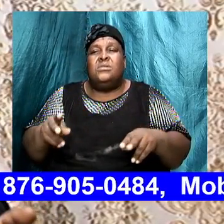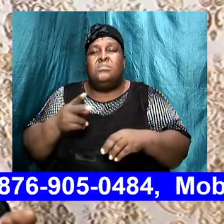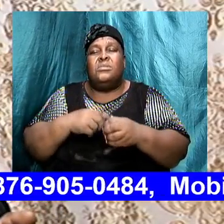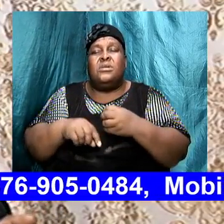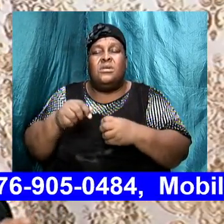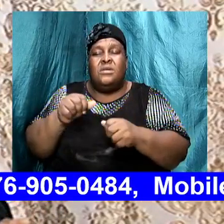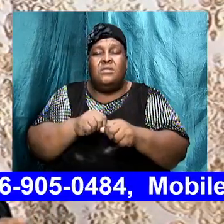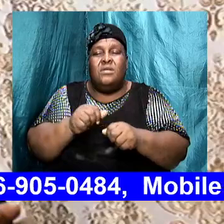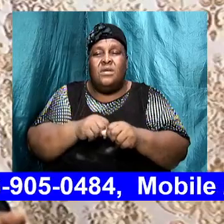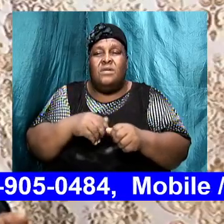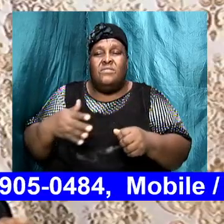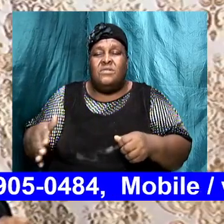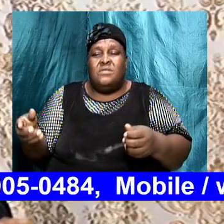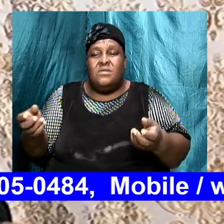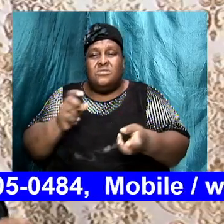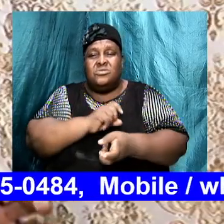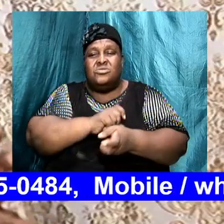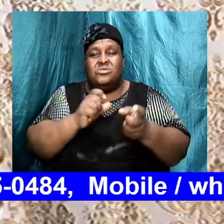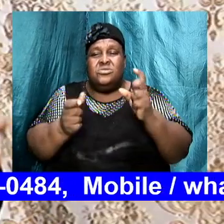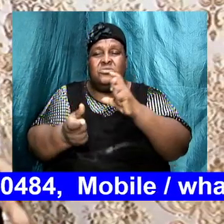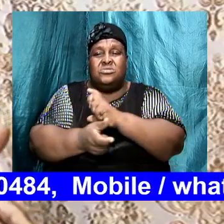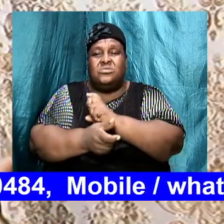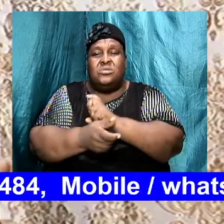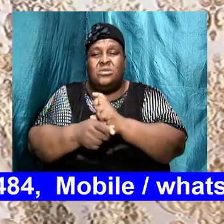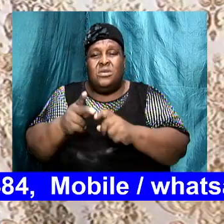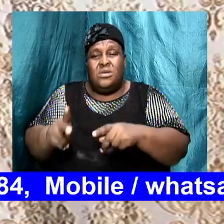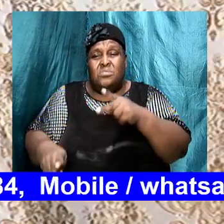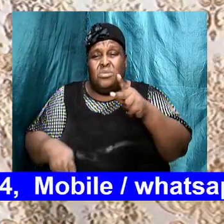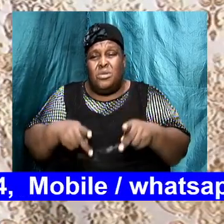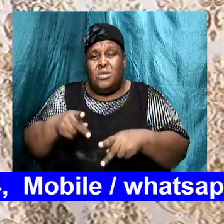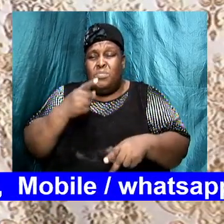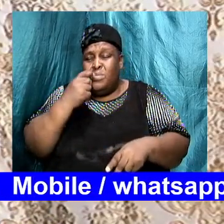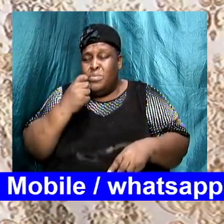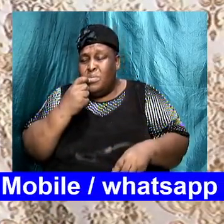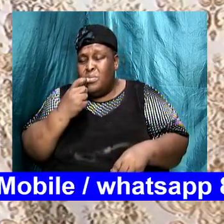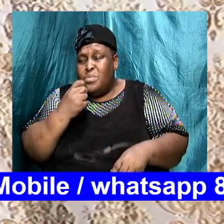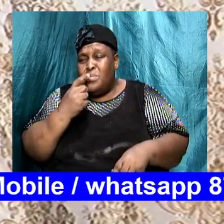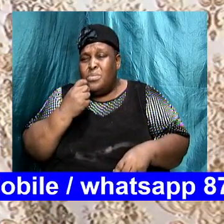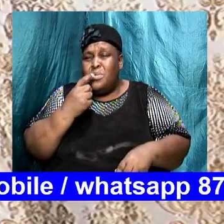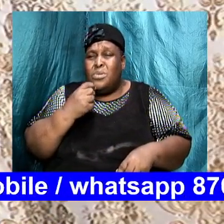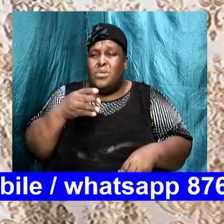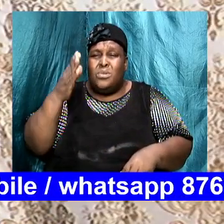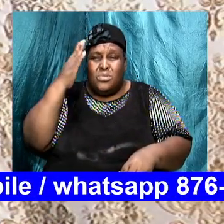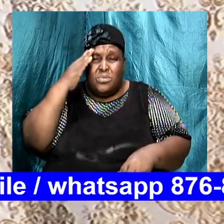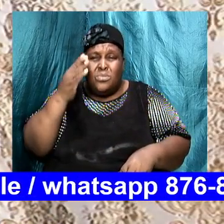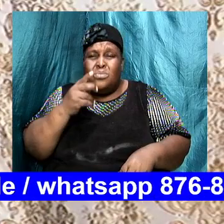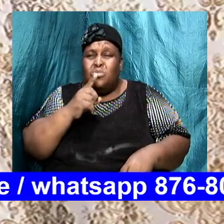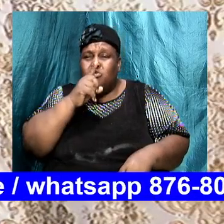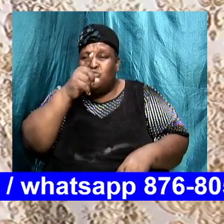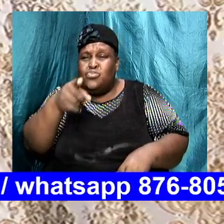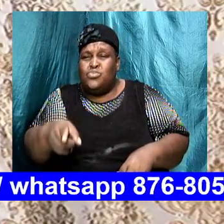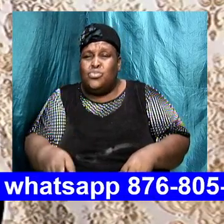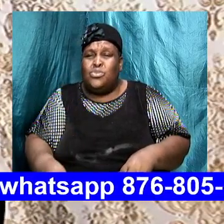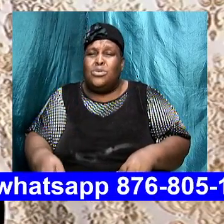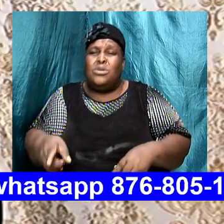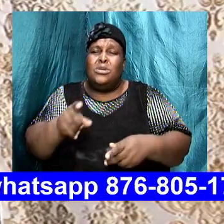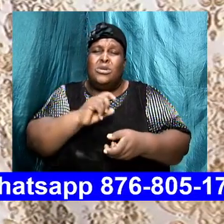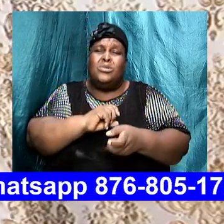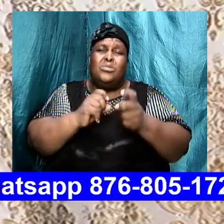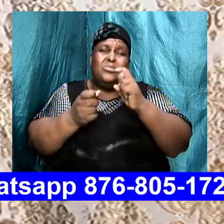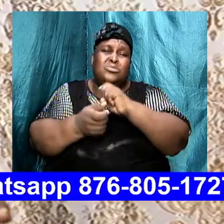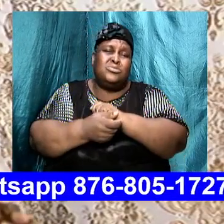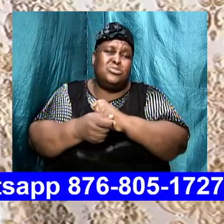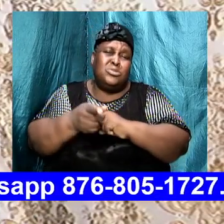changing, God. Hallelujah, God. And people, God, who have known the truth, Jesus, they have turned